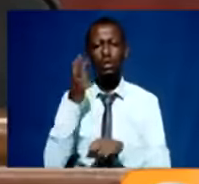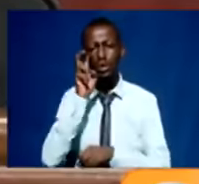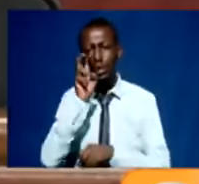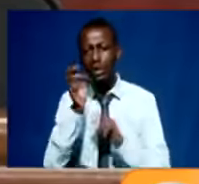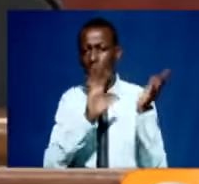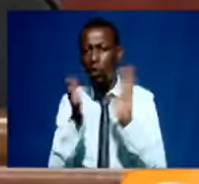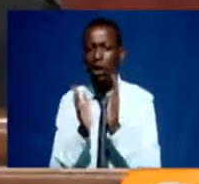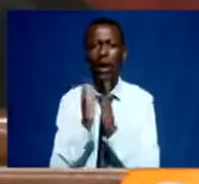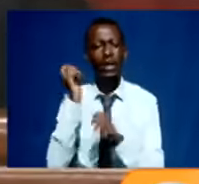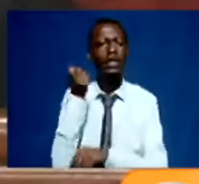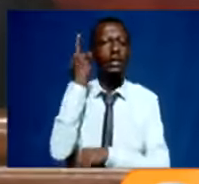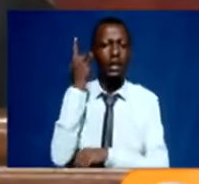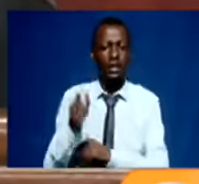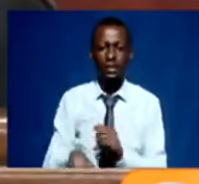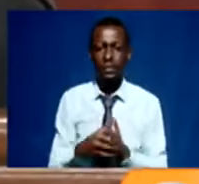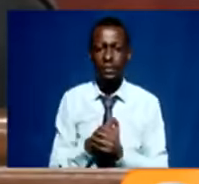take the first